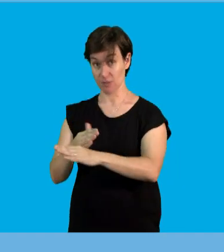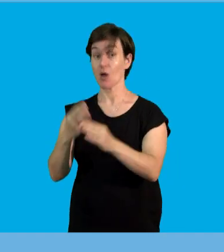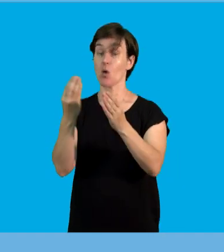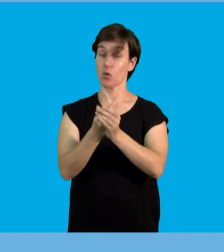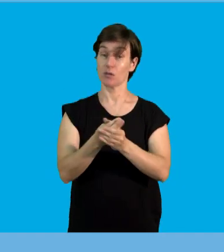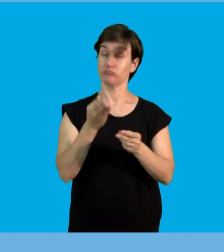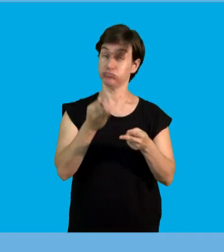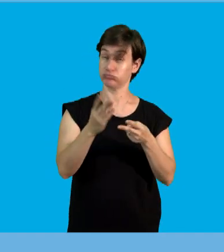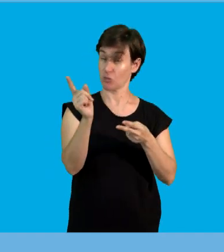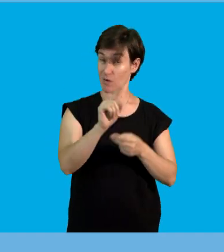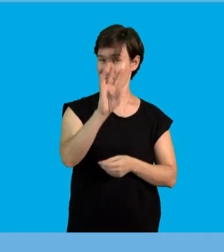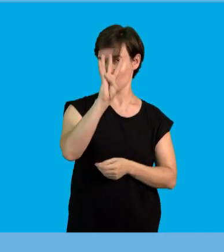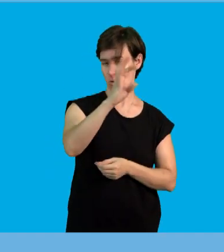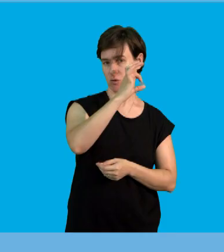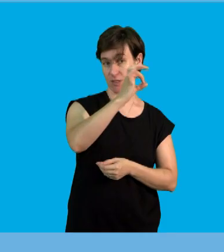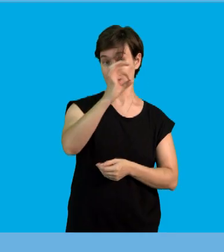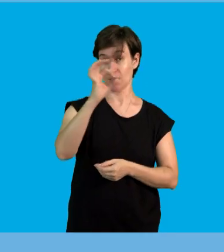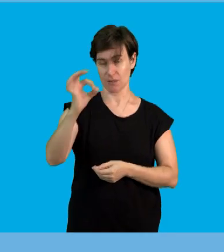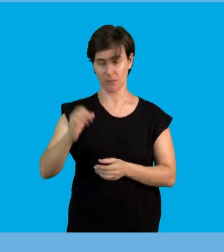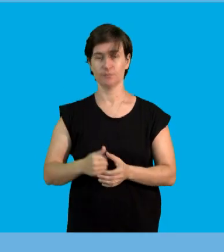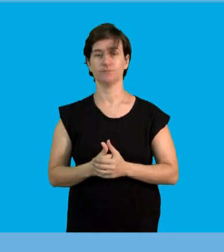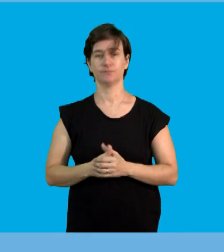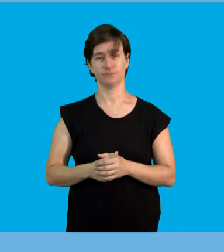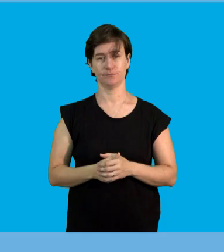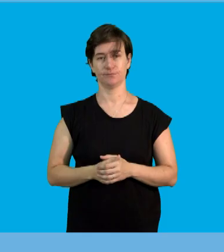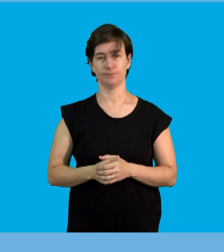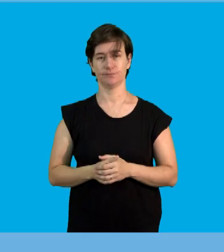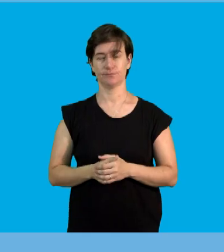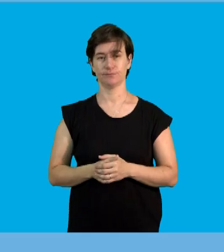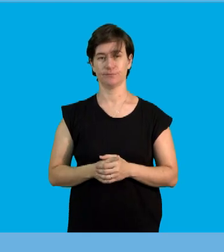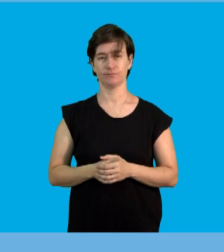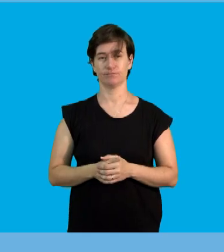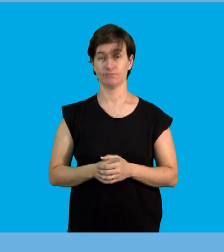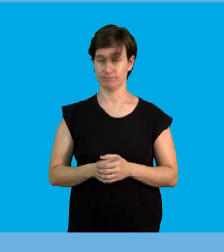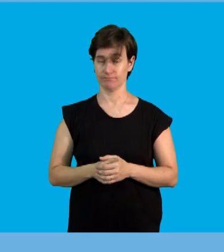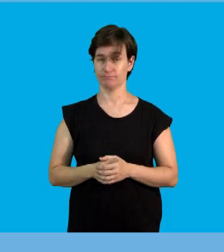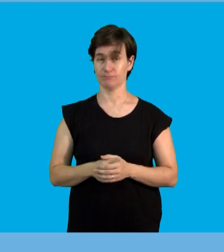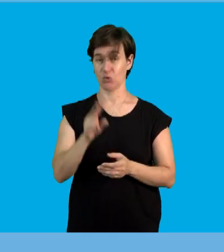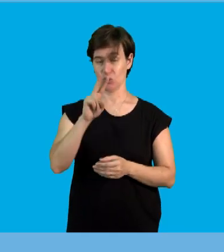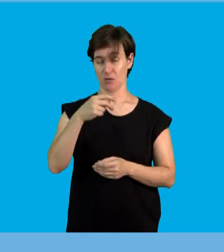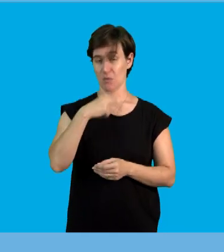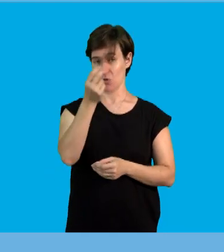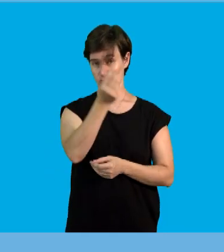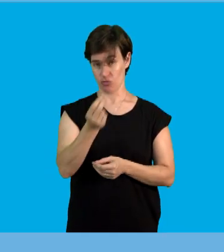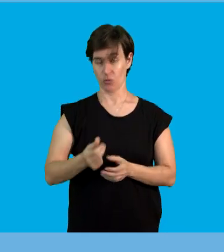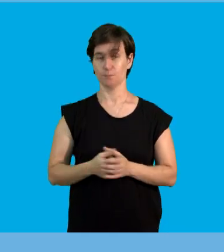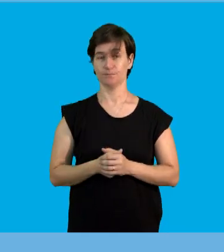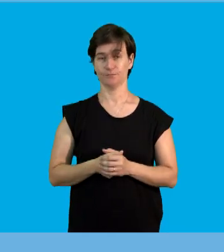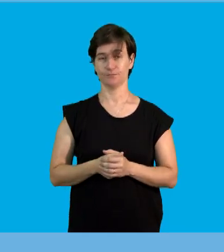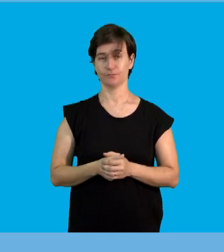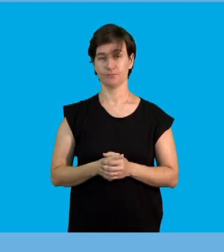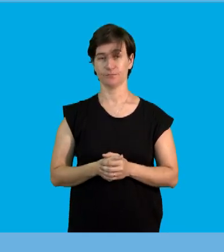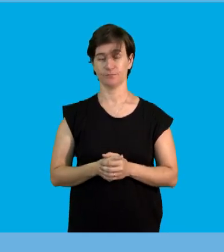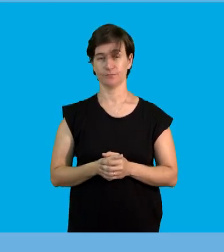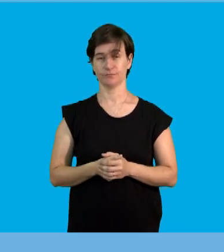resistors and four cells, and they must be the resistors must be connected in parallel. So